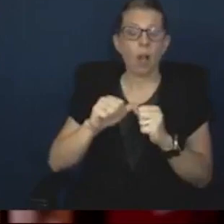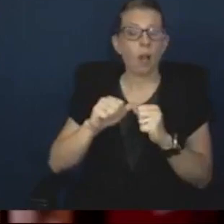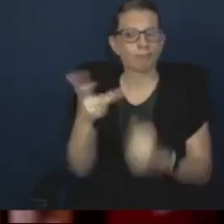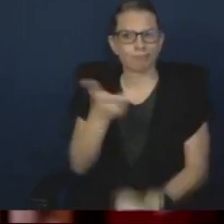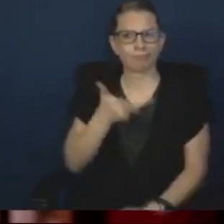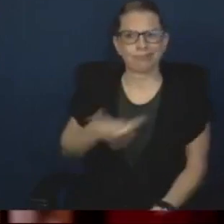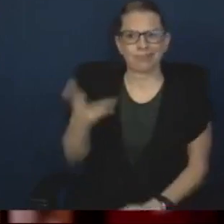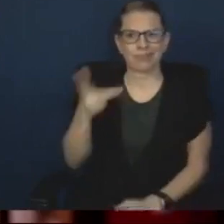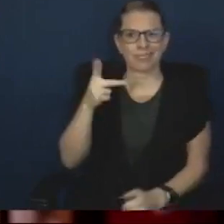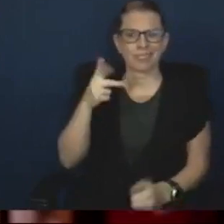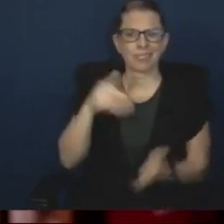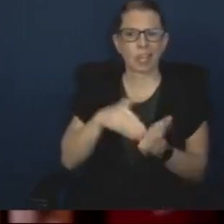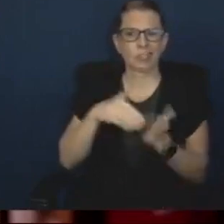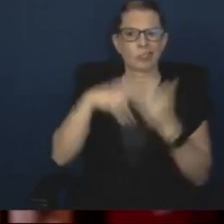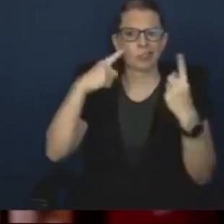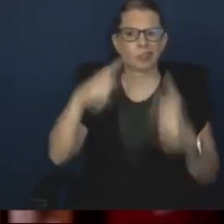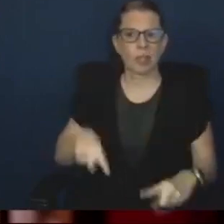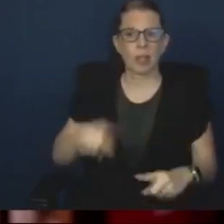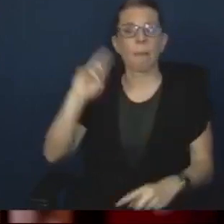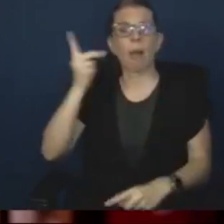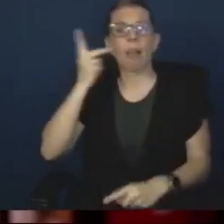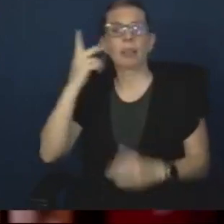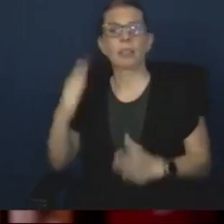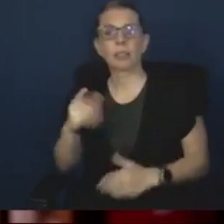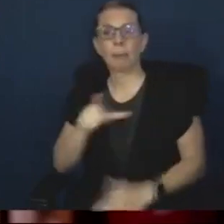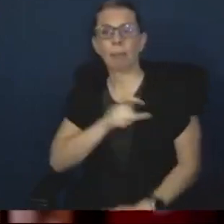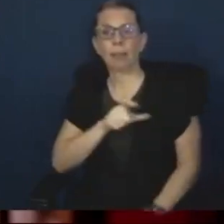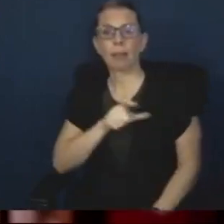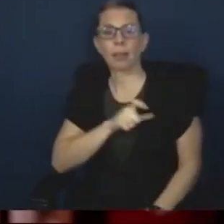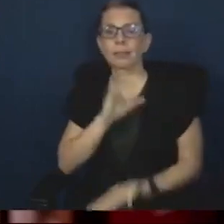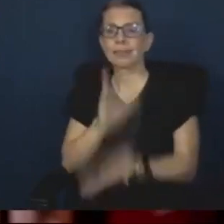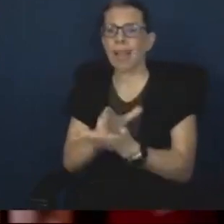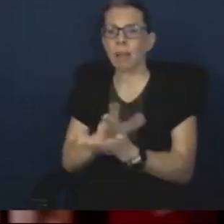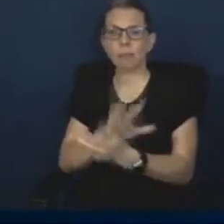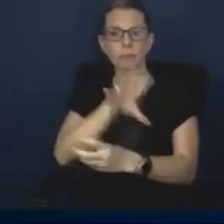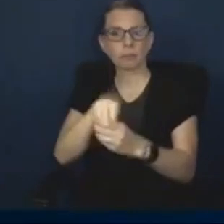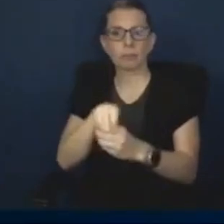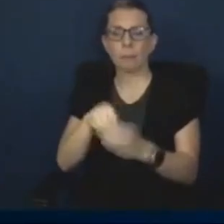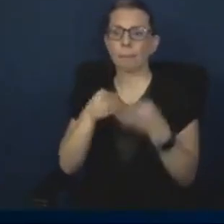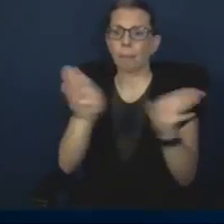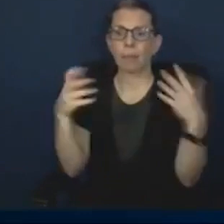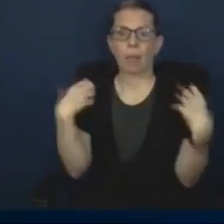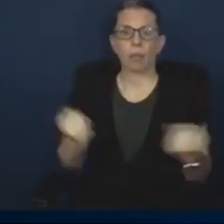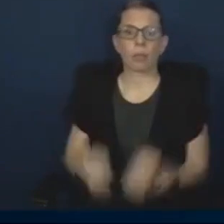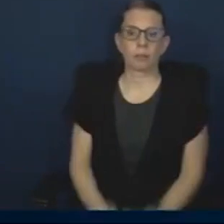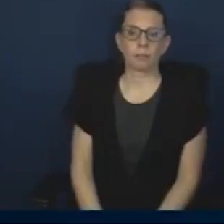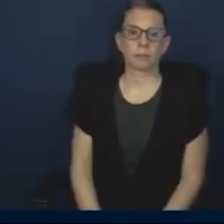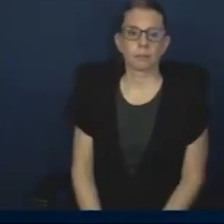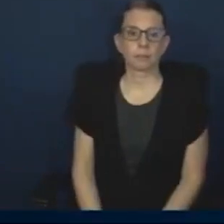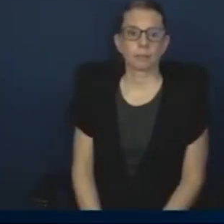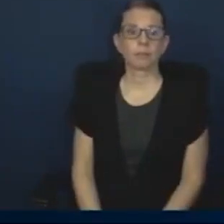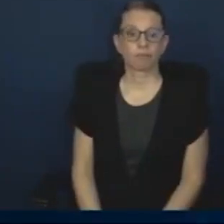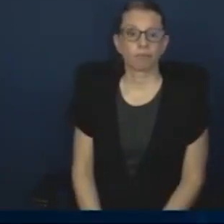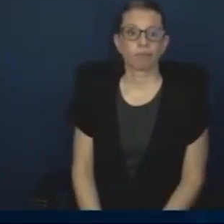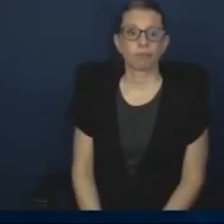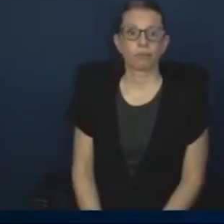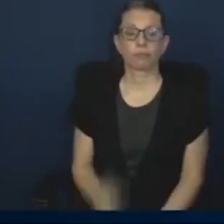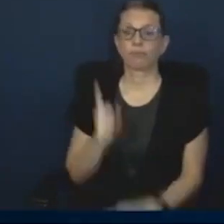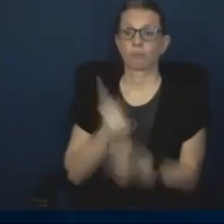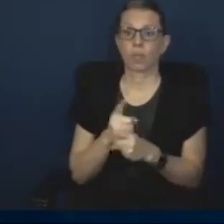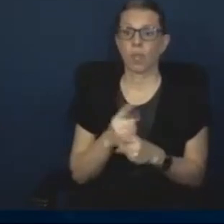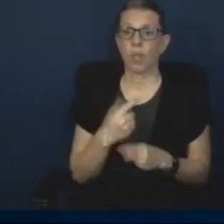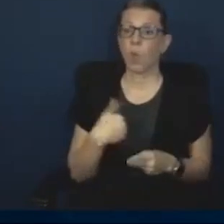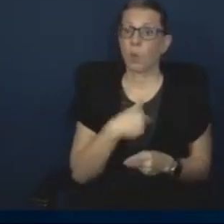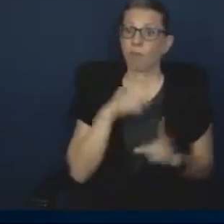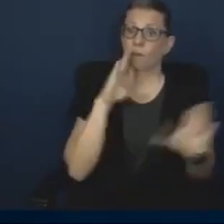well. Politicians, please stop messing with public health. Totally. You know, what we say is, we'll stay in our lane if you stay in your lane.